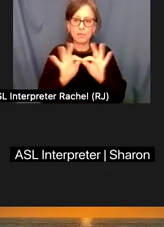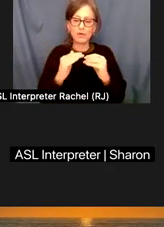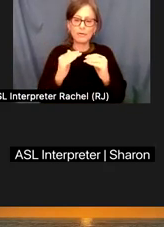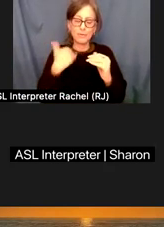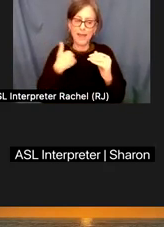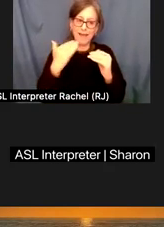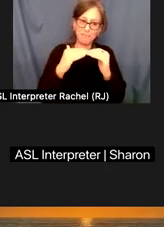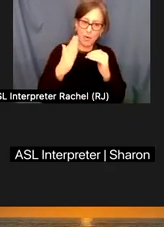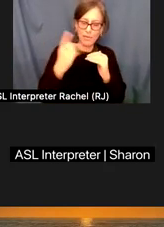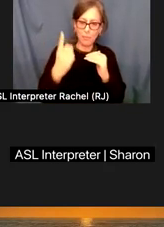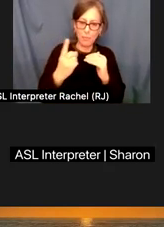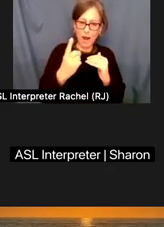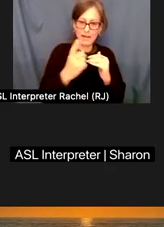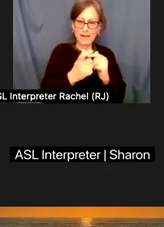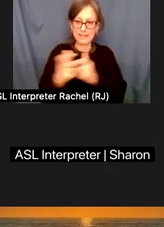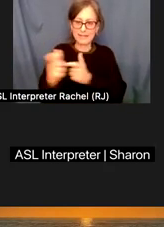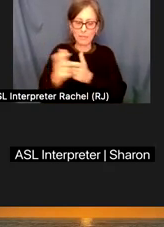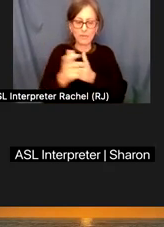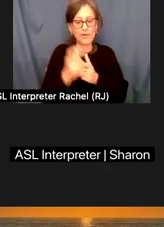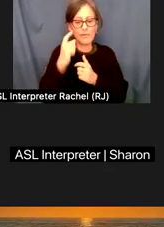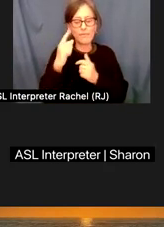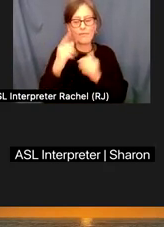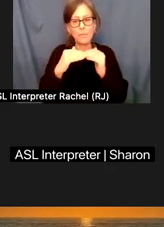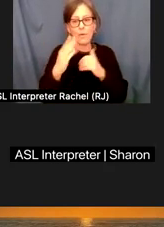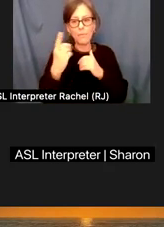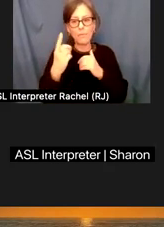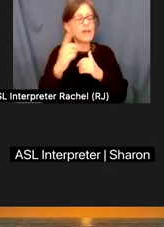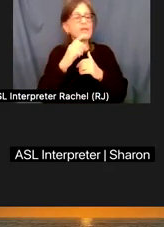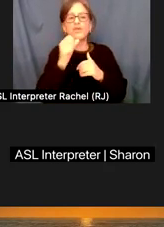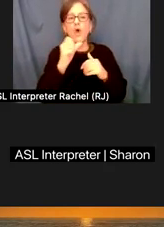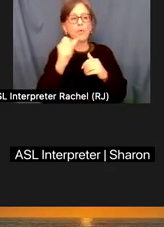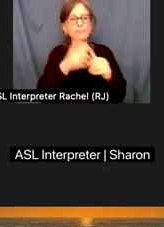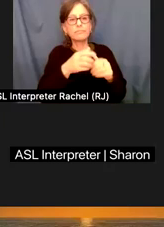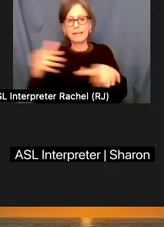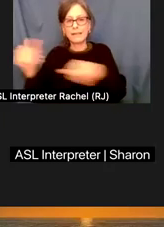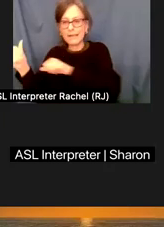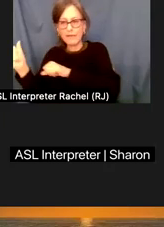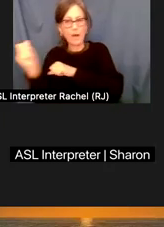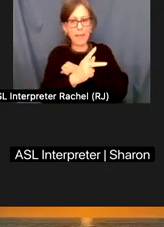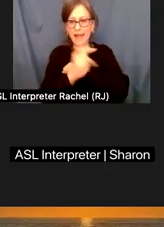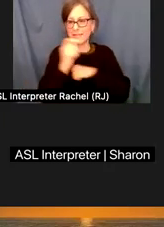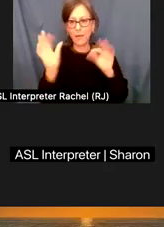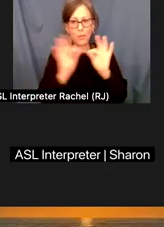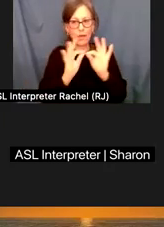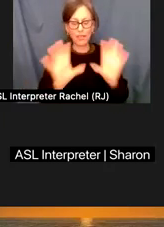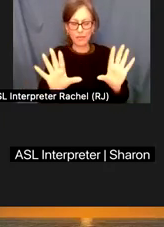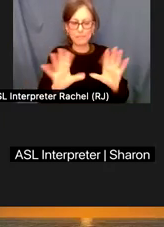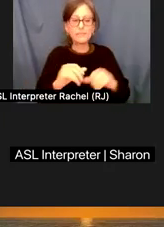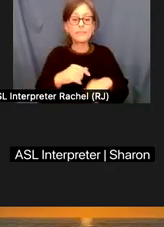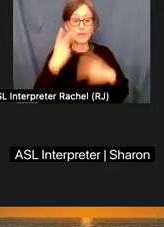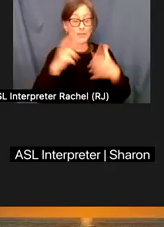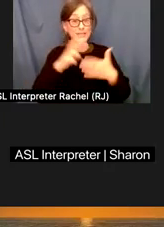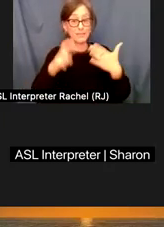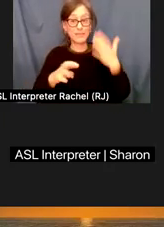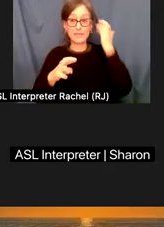if there's more than one fire you're dealing with that. And Okay. never go back in. It's not worth it. Thank you, Dina. And so you can see the results. Lots of